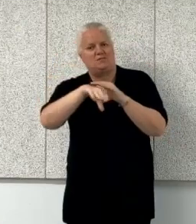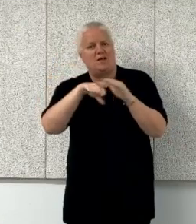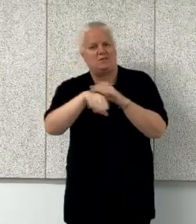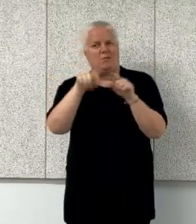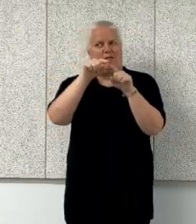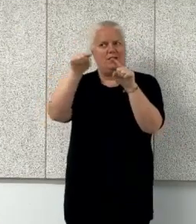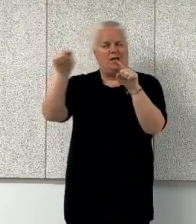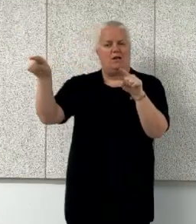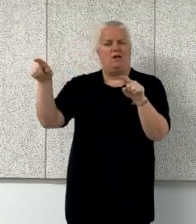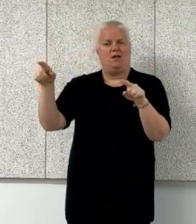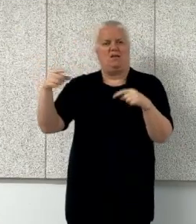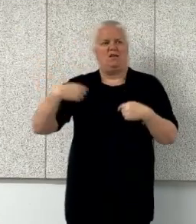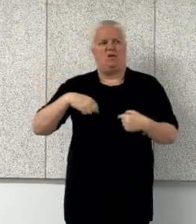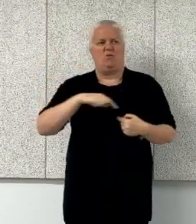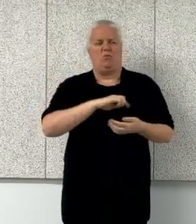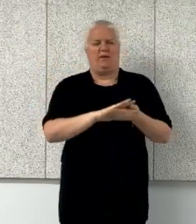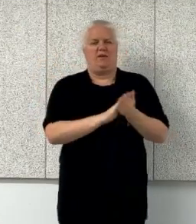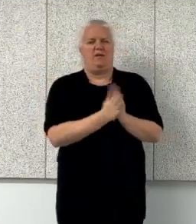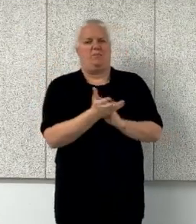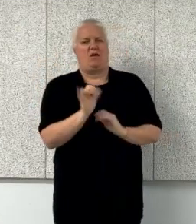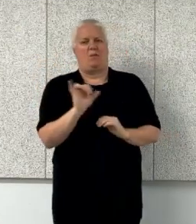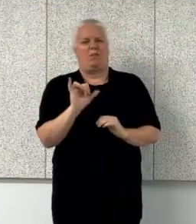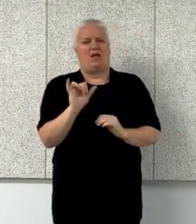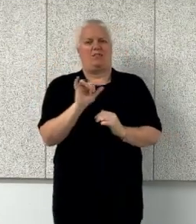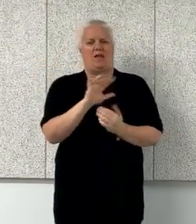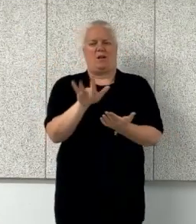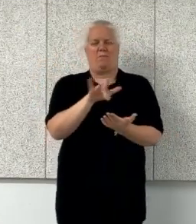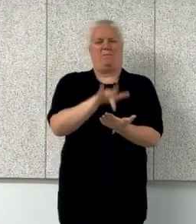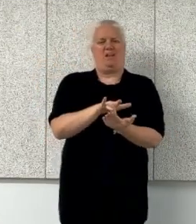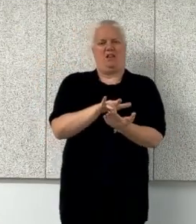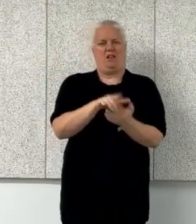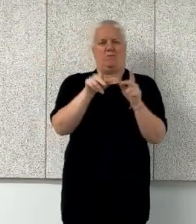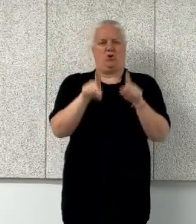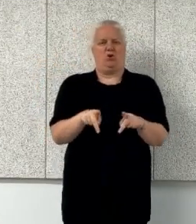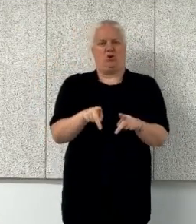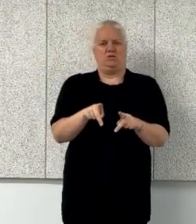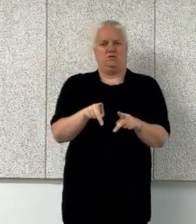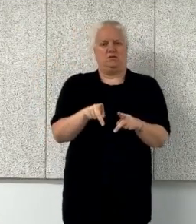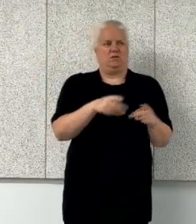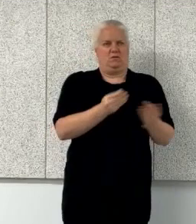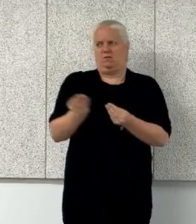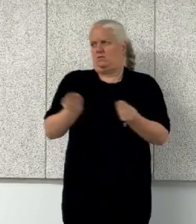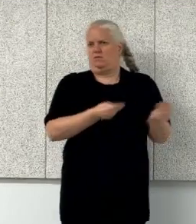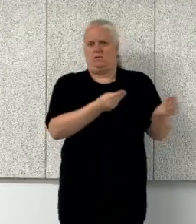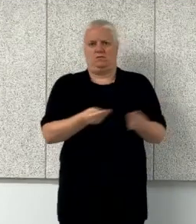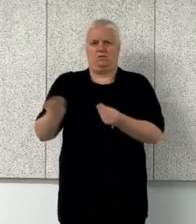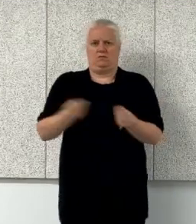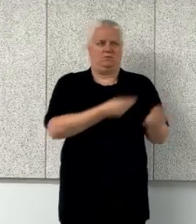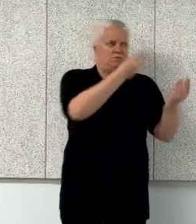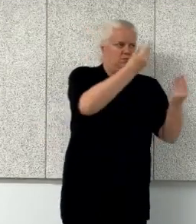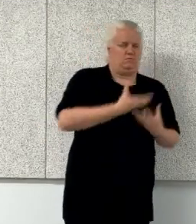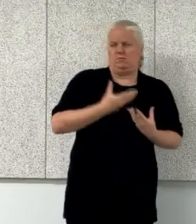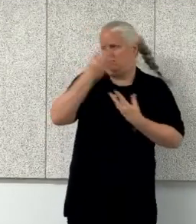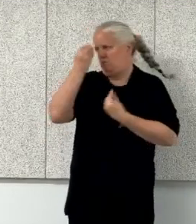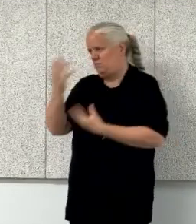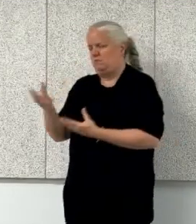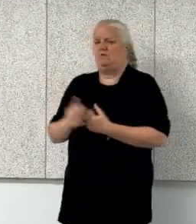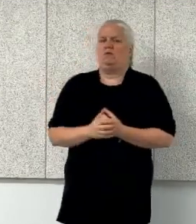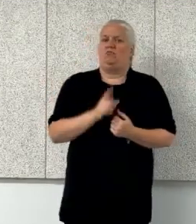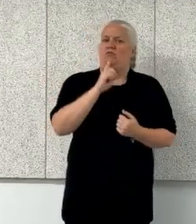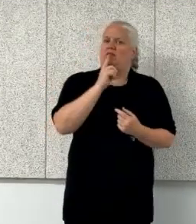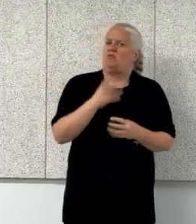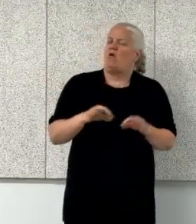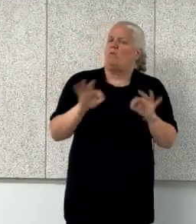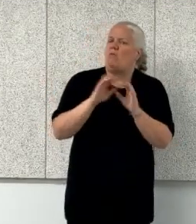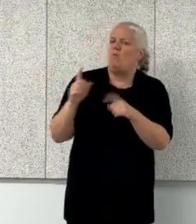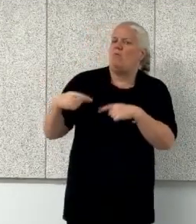that suddenly we become kind of like the middle person, the direct contact. Mm-hmm. And it's always been incredibly important to me, you know,